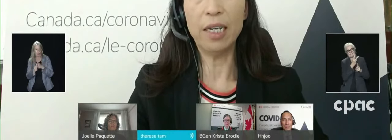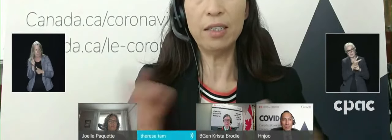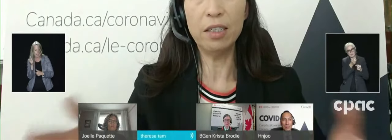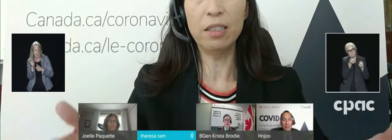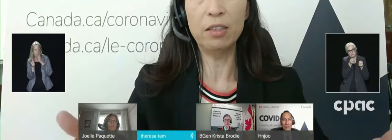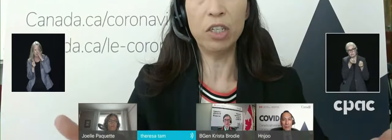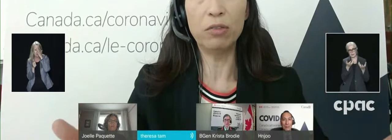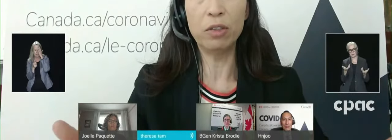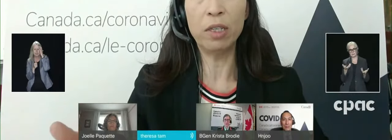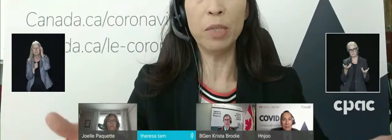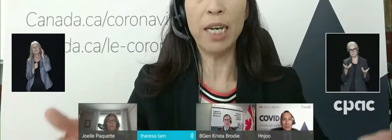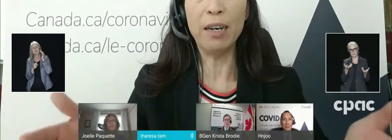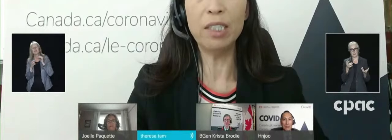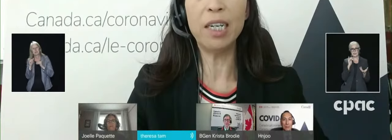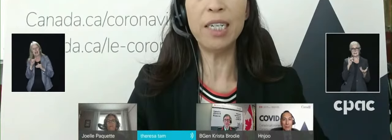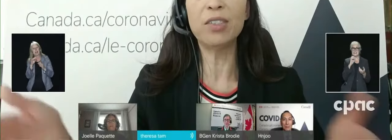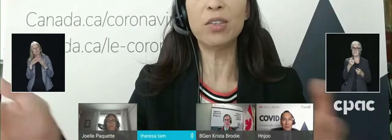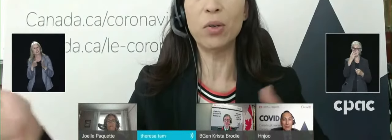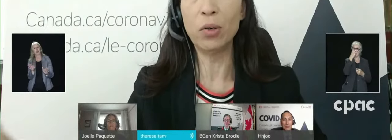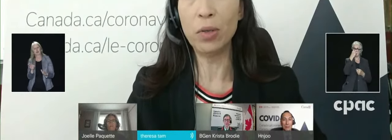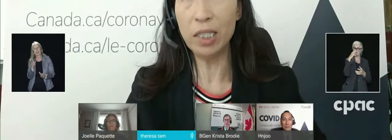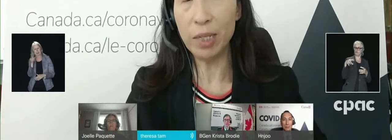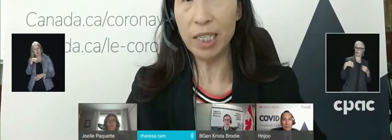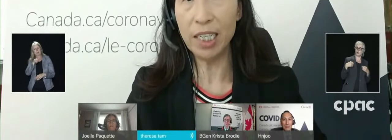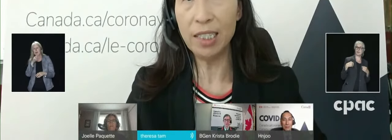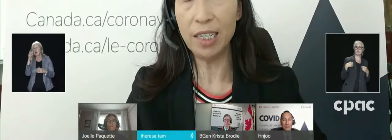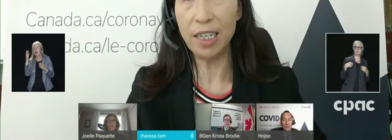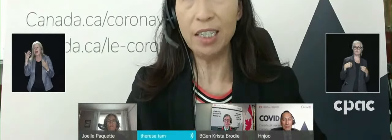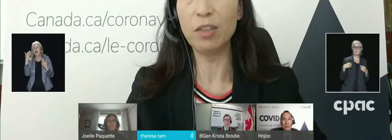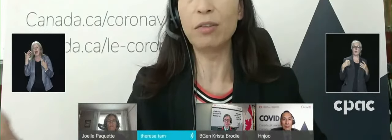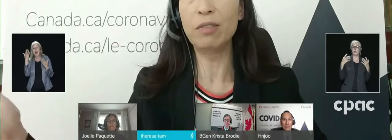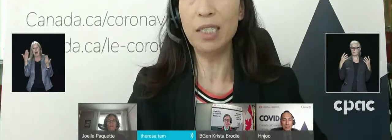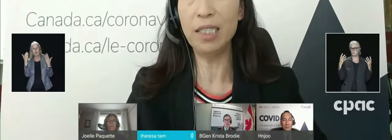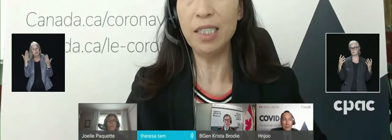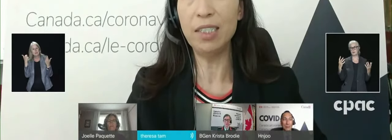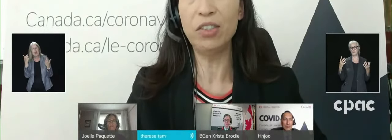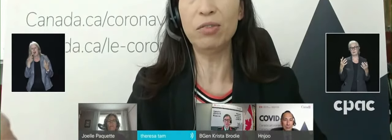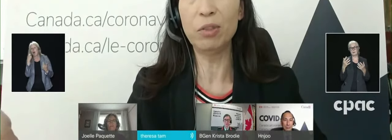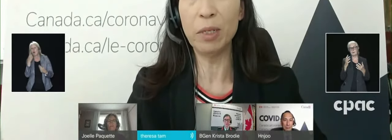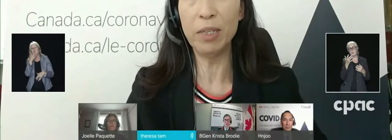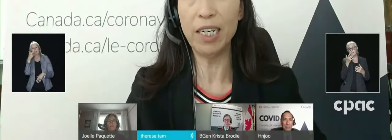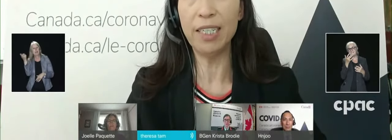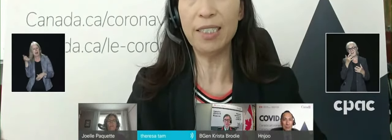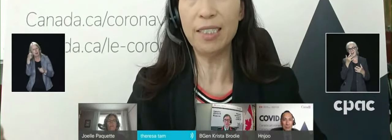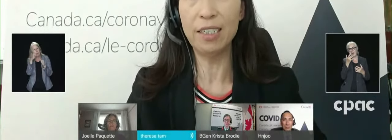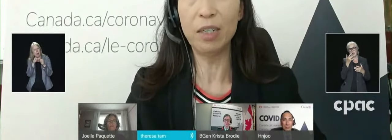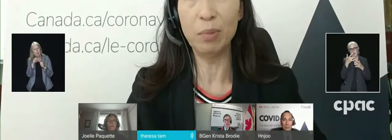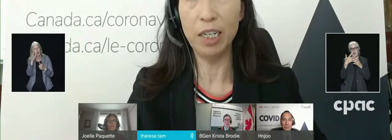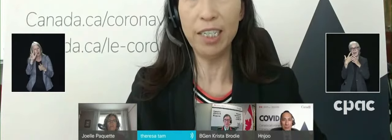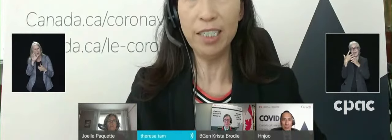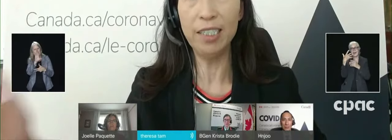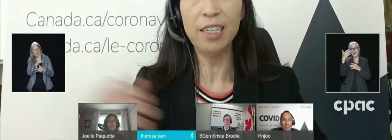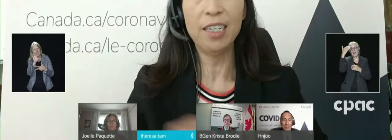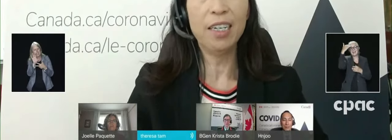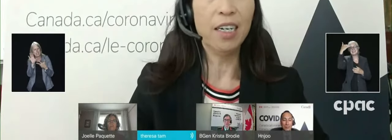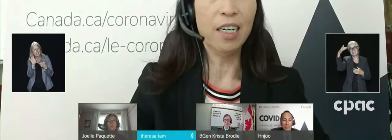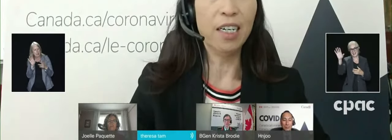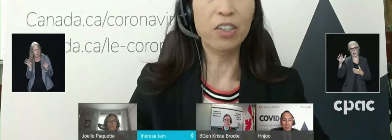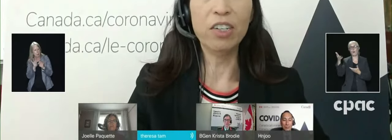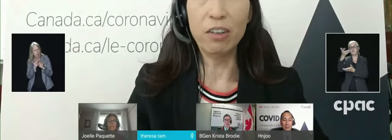so that's the general thumb. But outside is always better than inside. The 3 C's, just remember that still